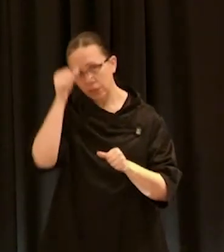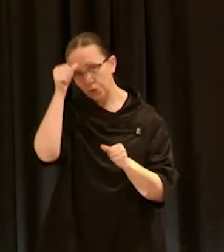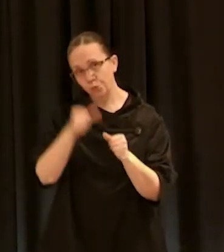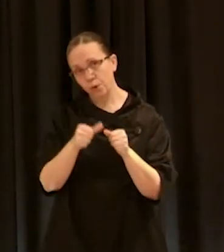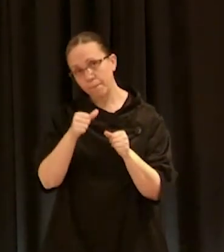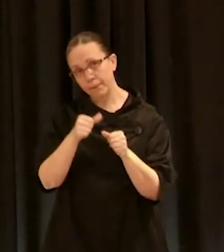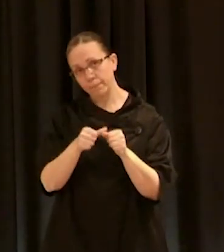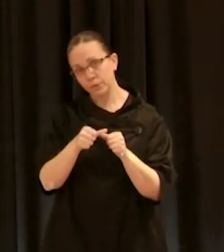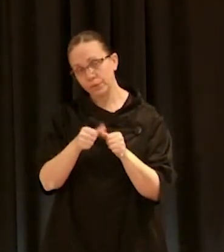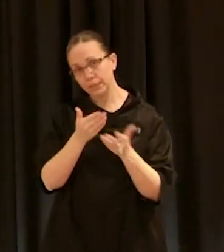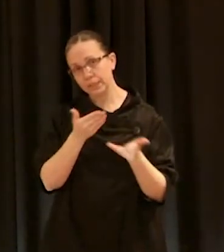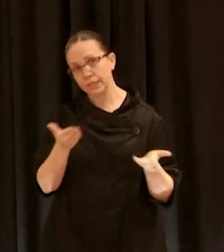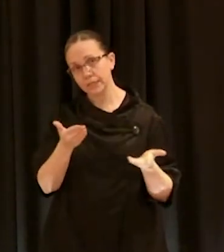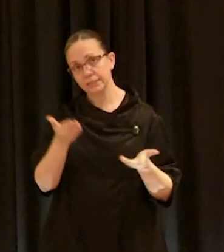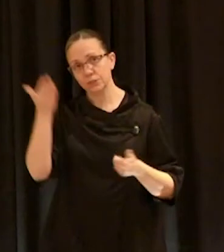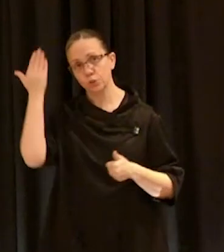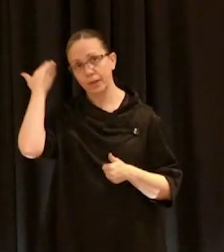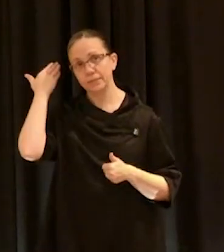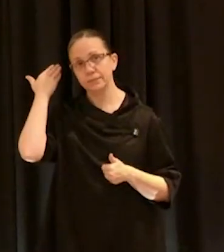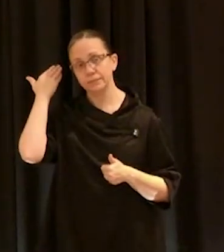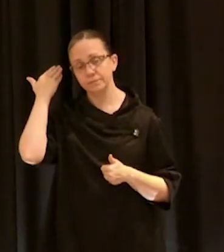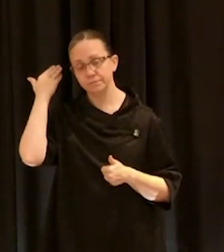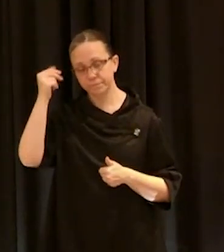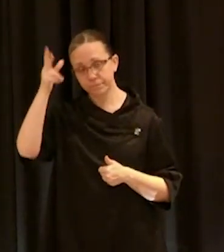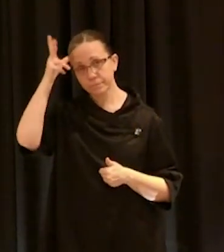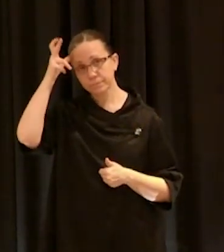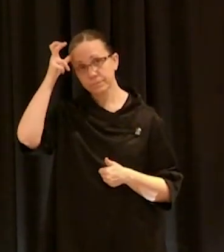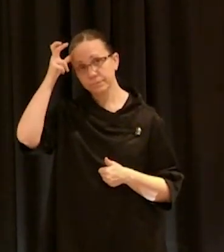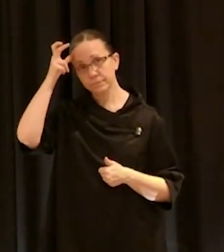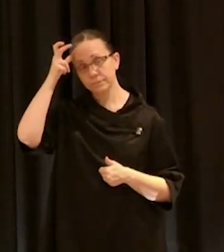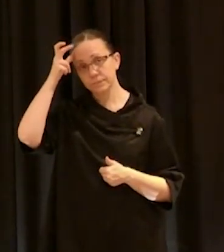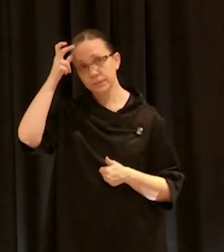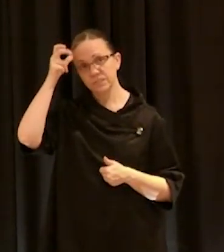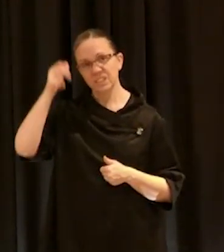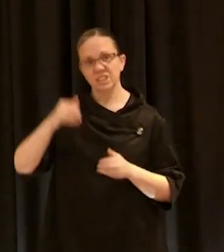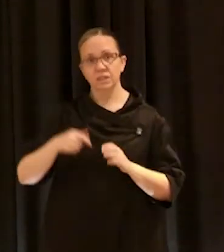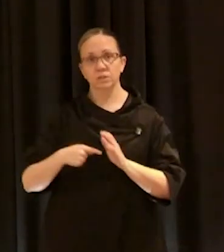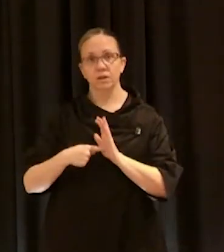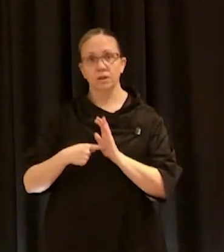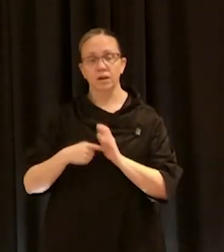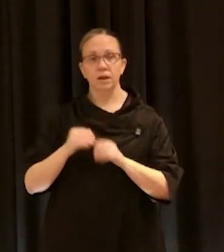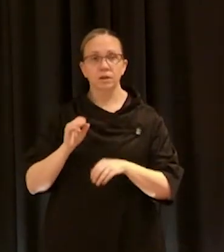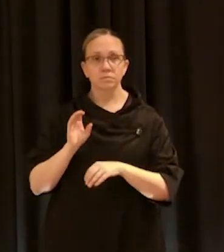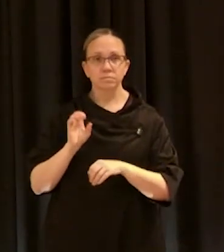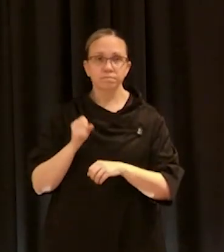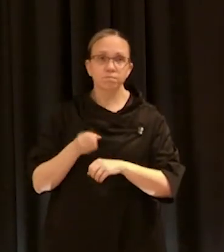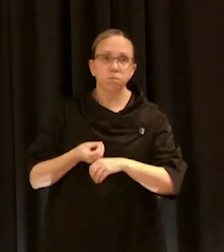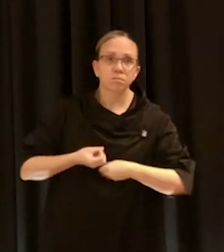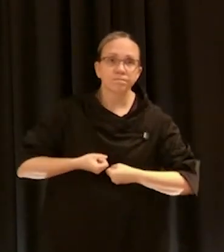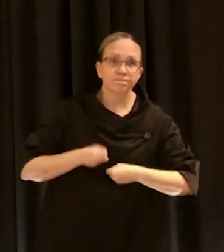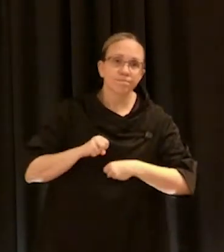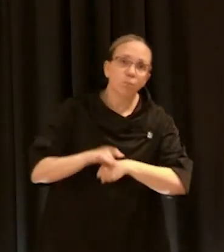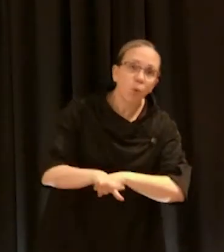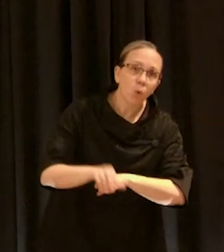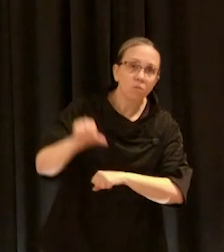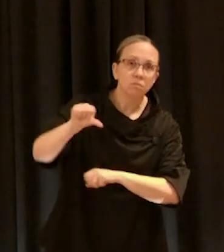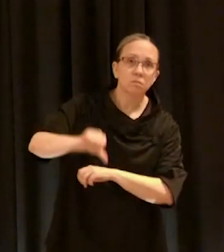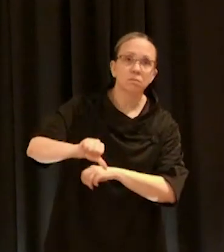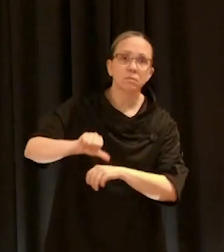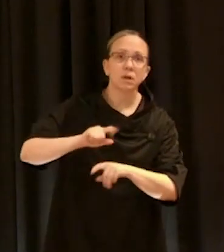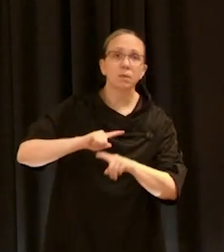remembering things in the past. The devil's holding a cloud of condemnation over your head. But you hear your pastor